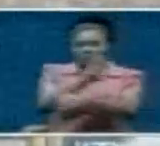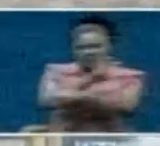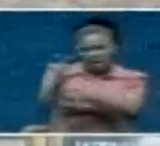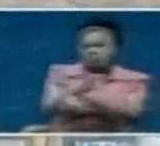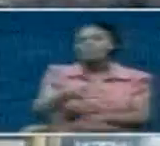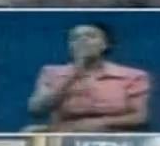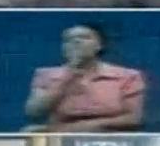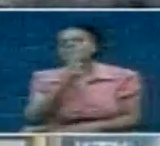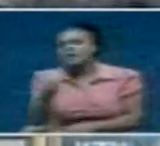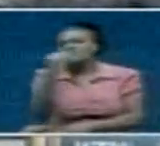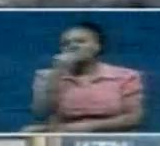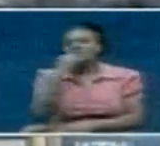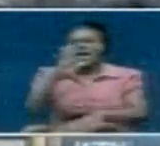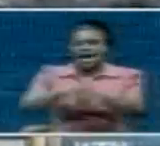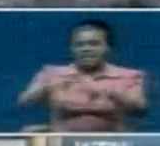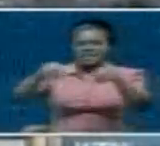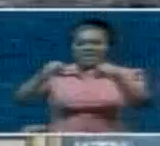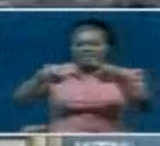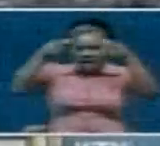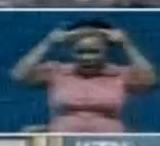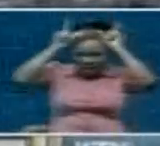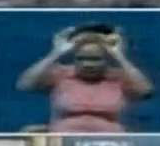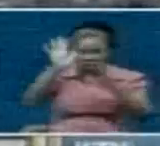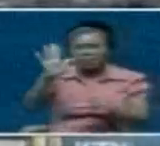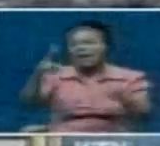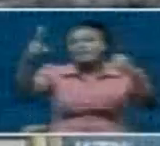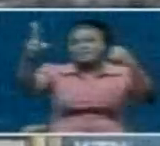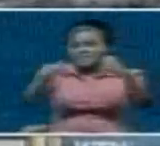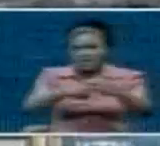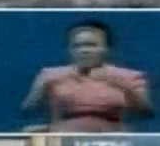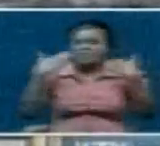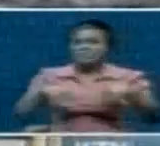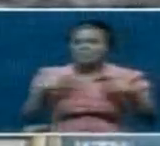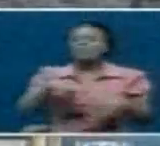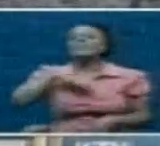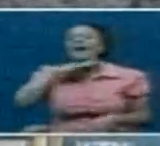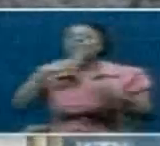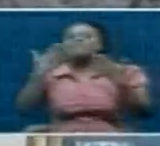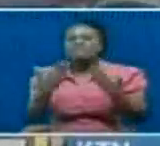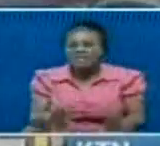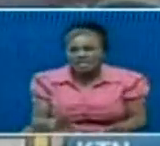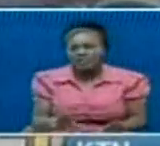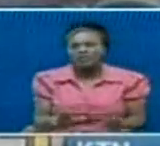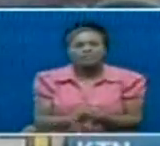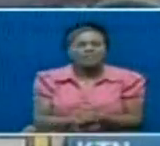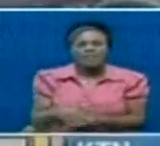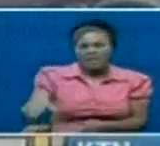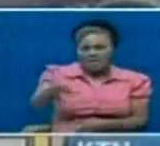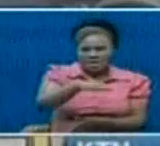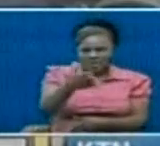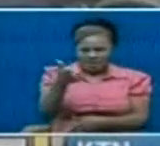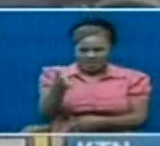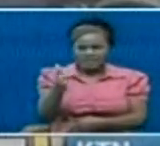water, food and pasture for their livestock. Seven elderly people have so far died as a result. Area hii